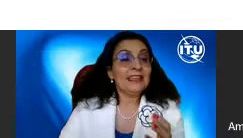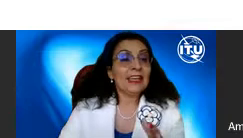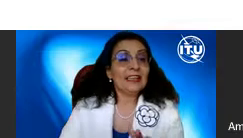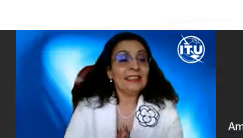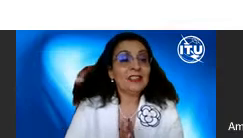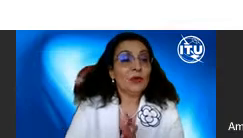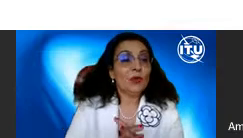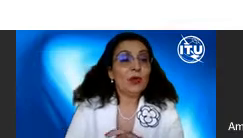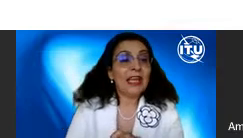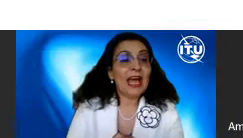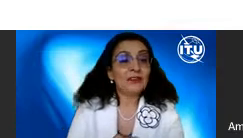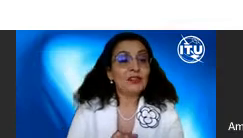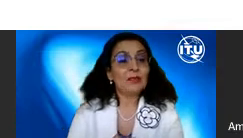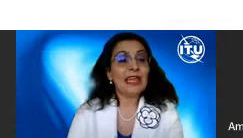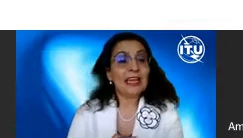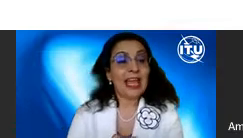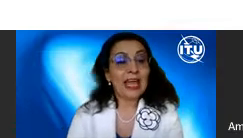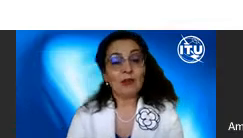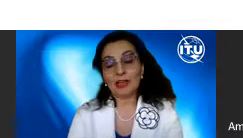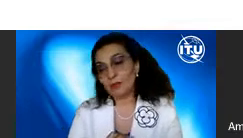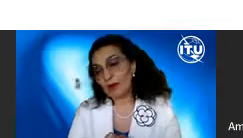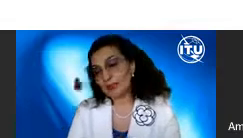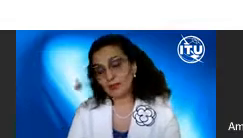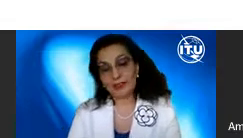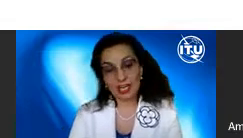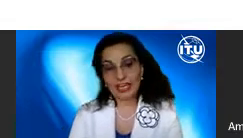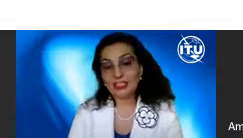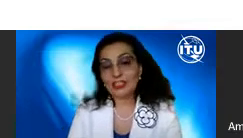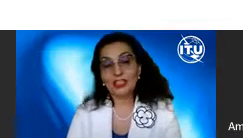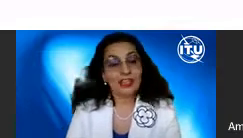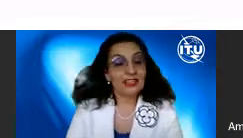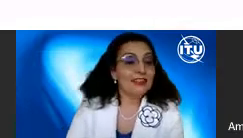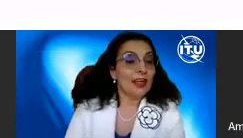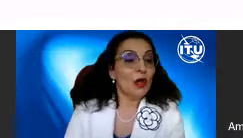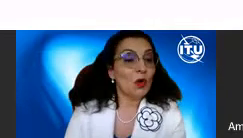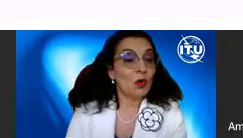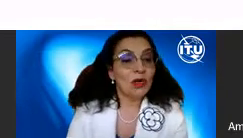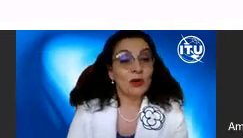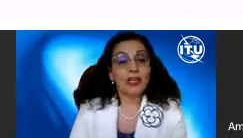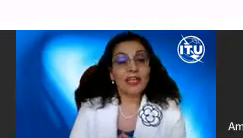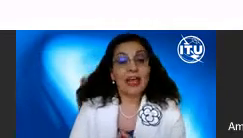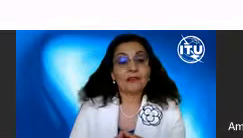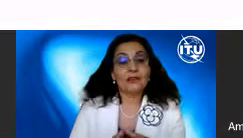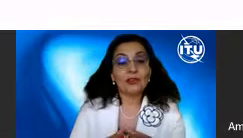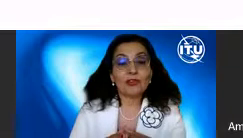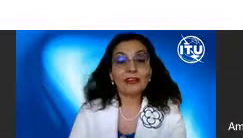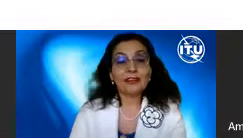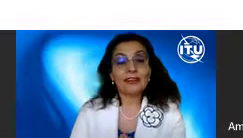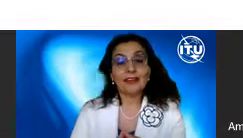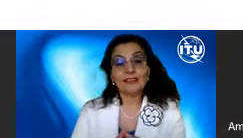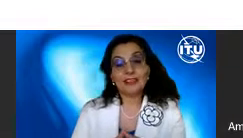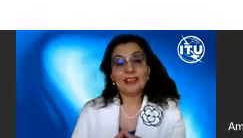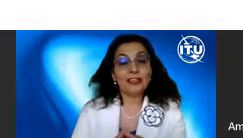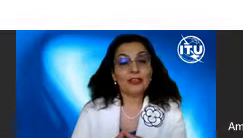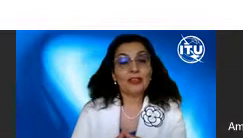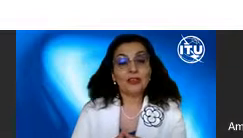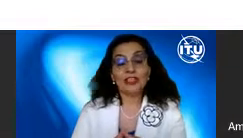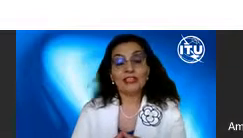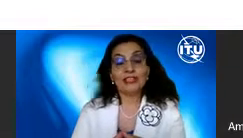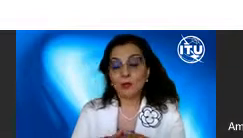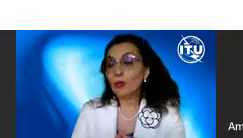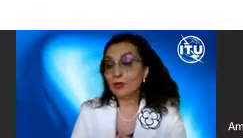already indicated, we have to make everyone part of the change. So we have to recognize that